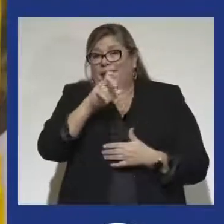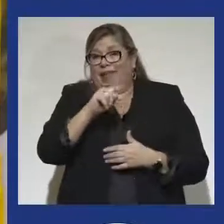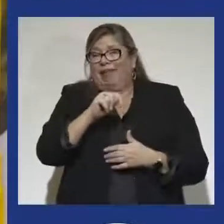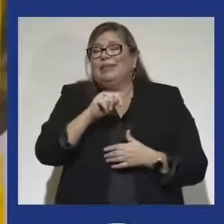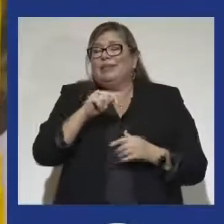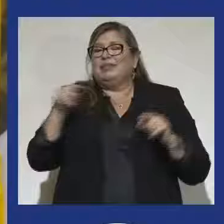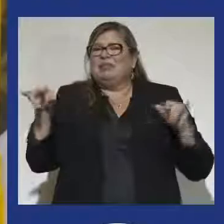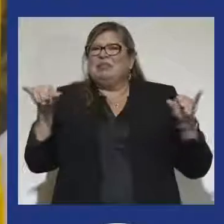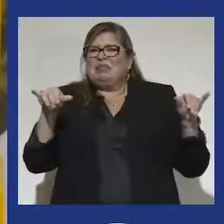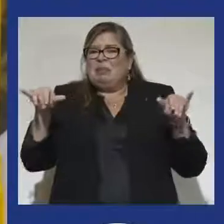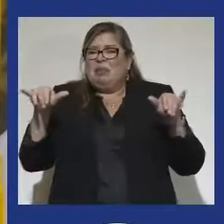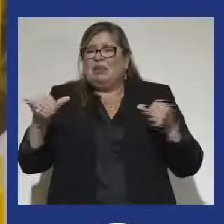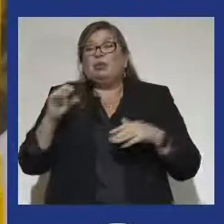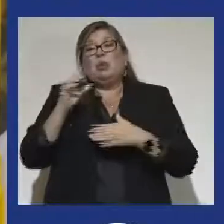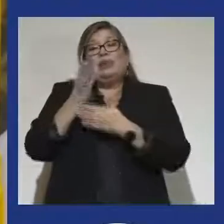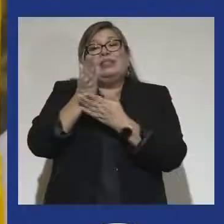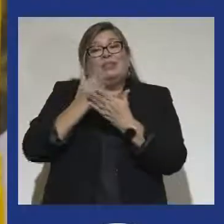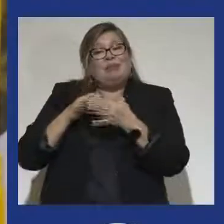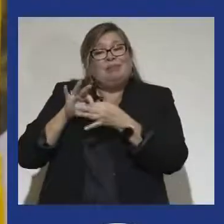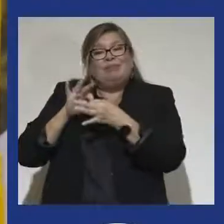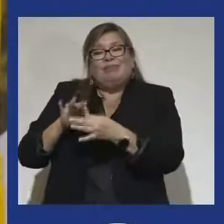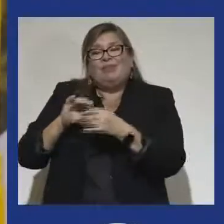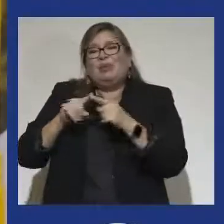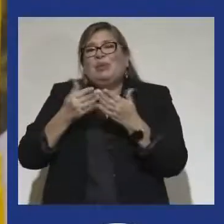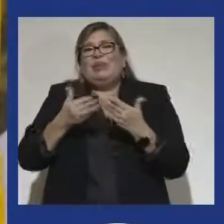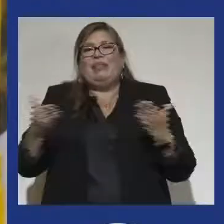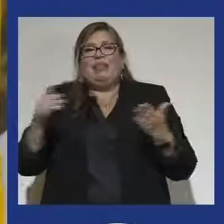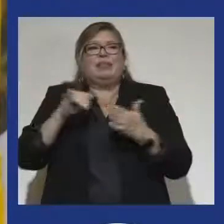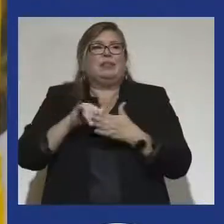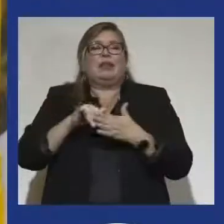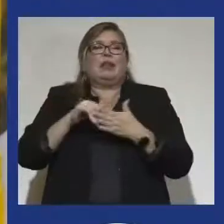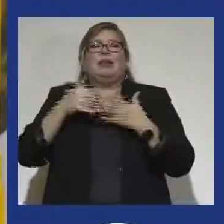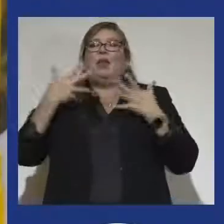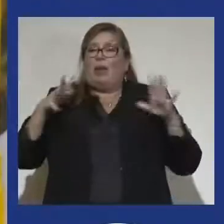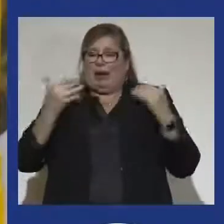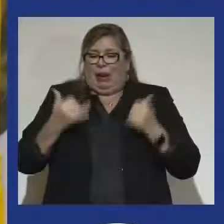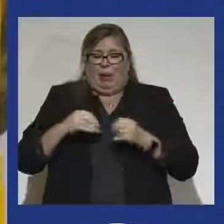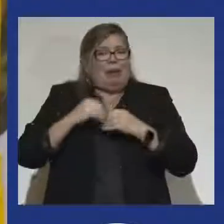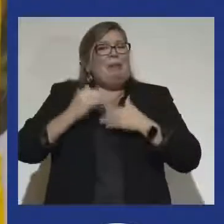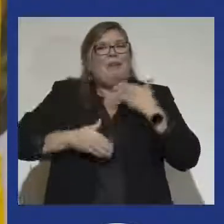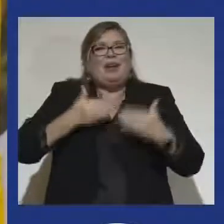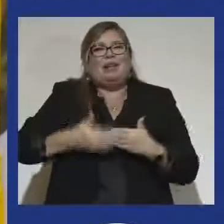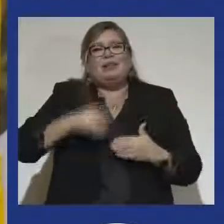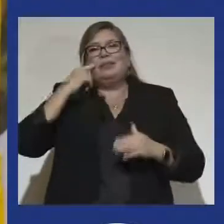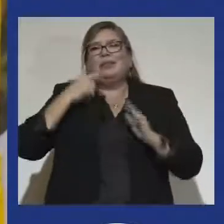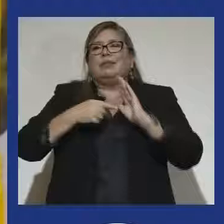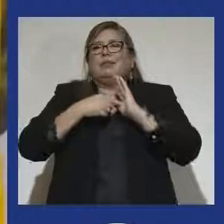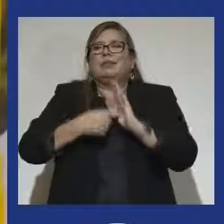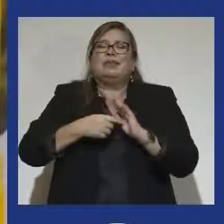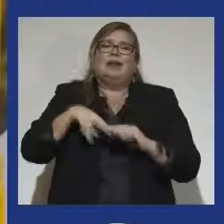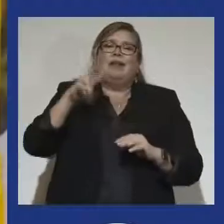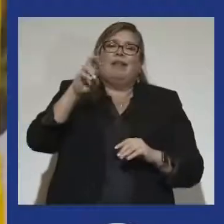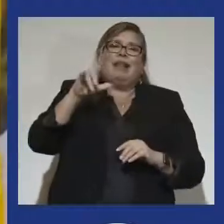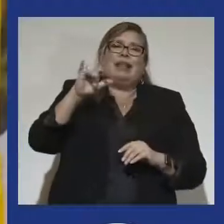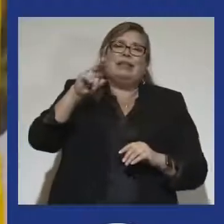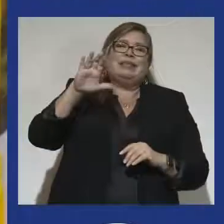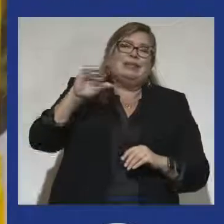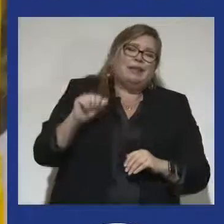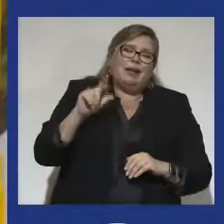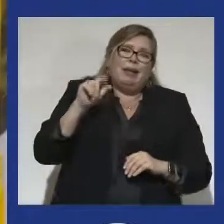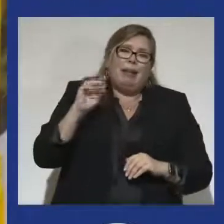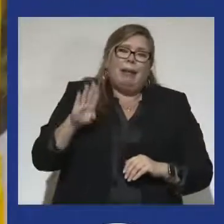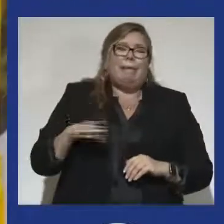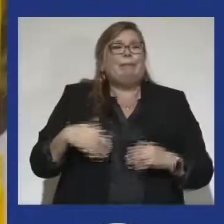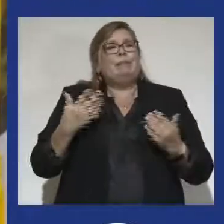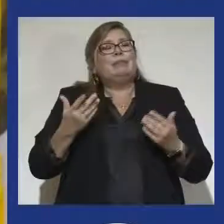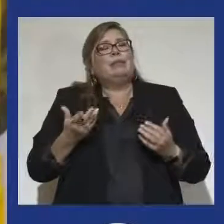it are related to things that are already in process, like the Valencia lab, like the